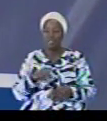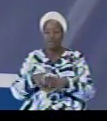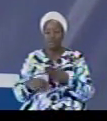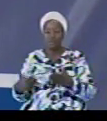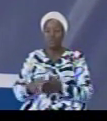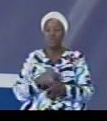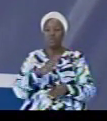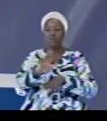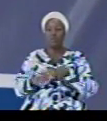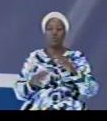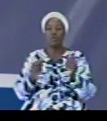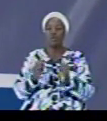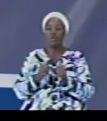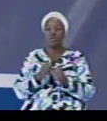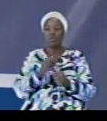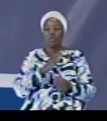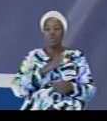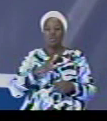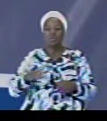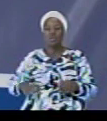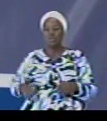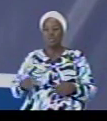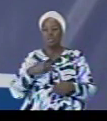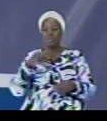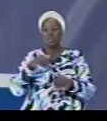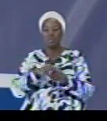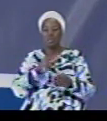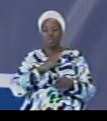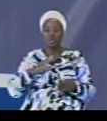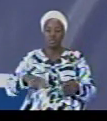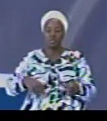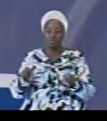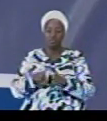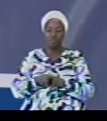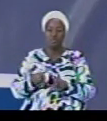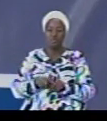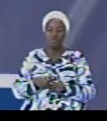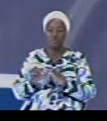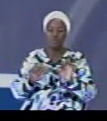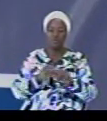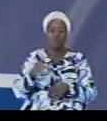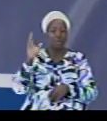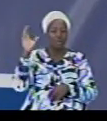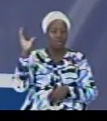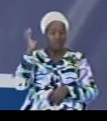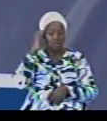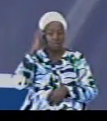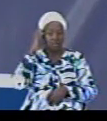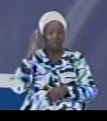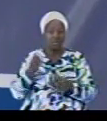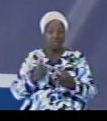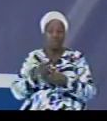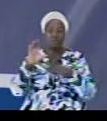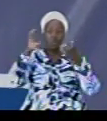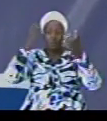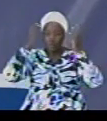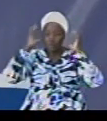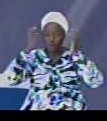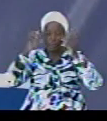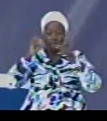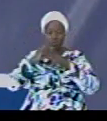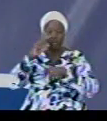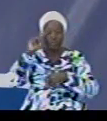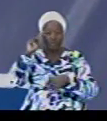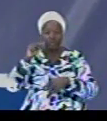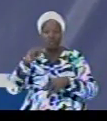Christ. Also, if you are listening via radio or television, and you just gave your